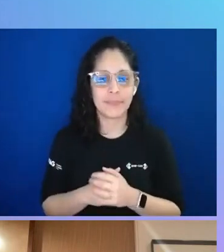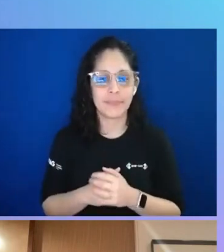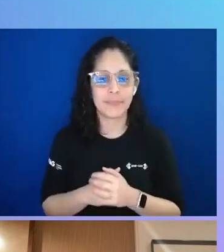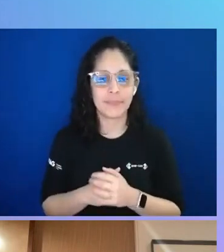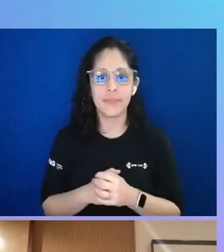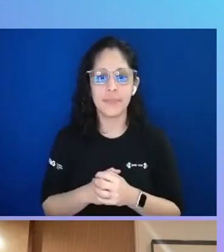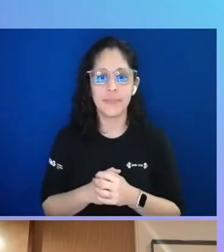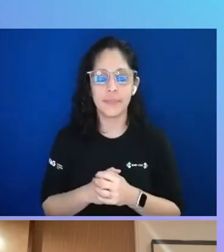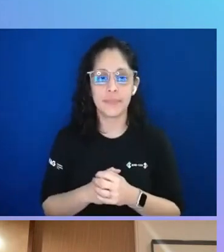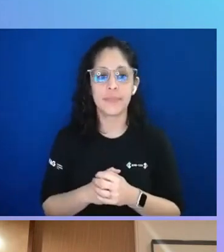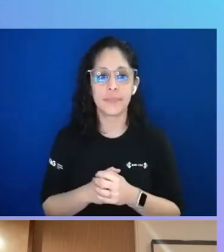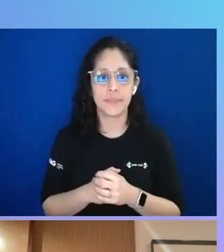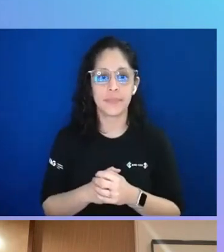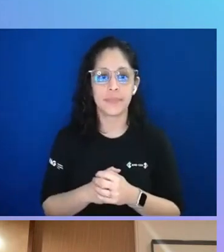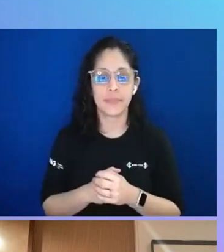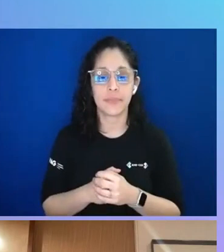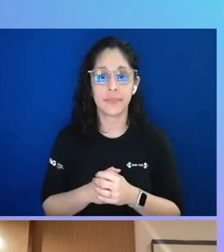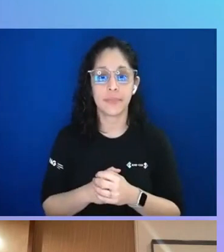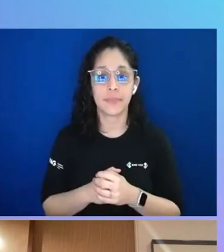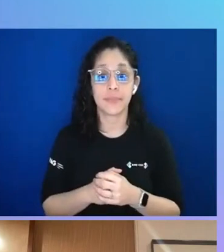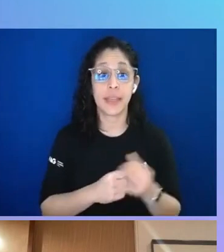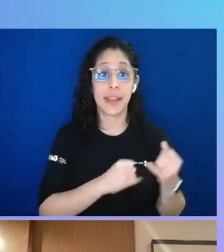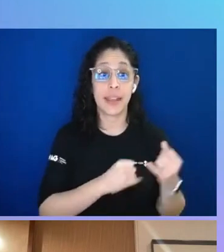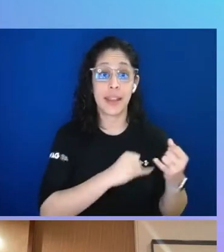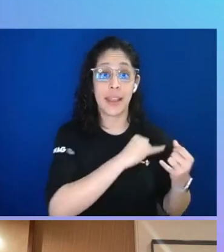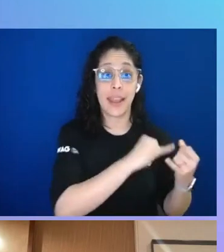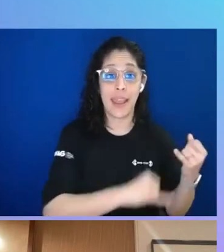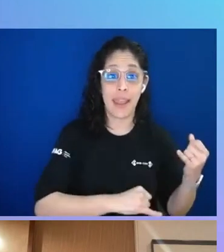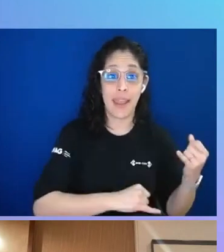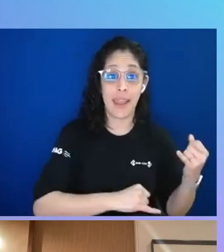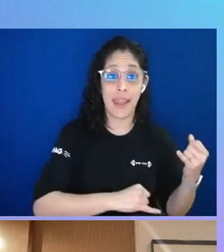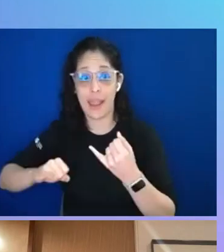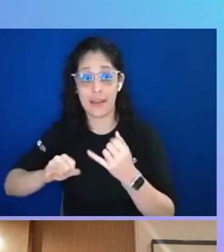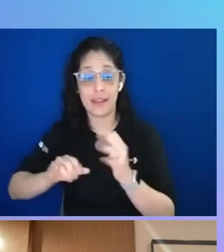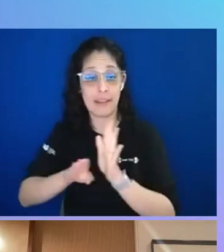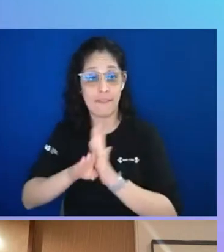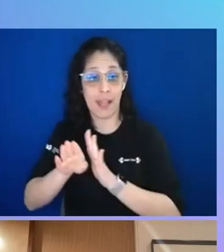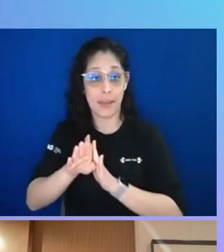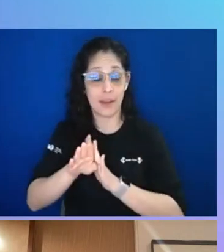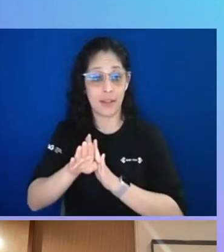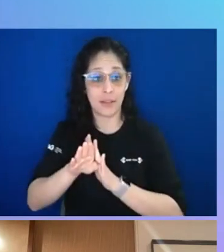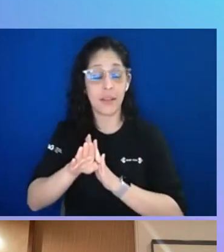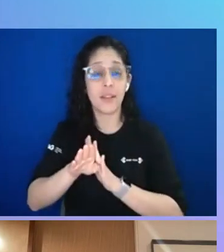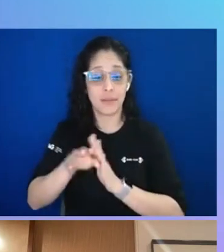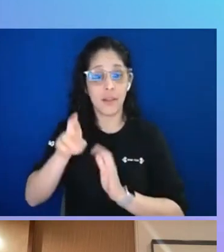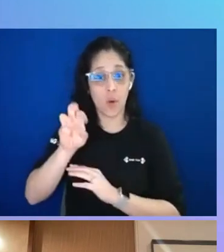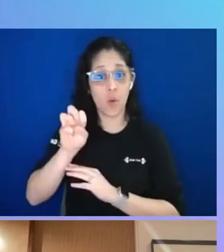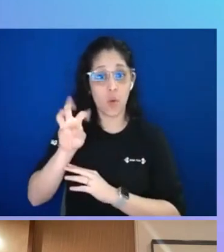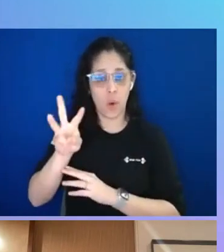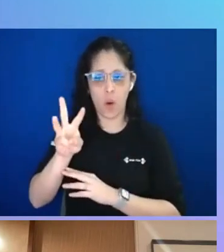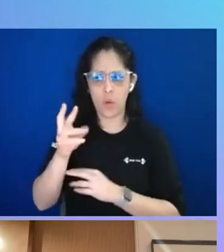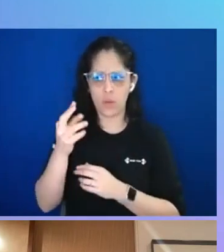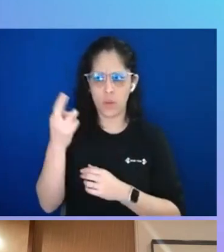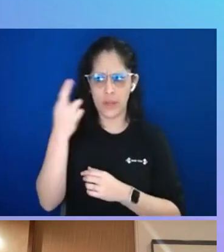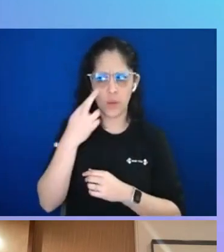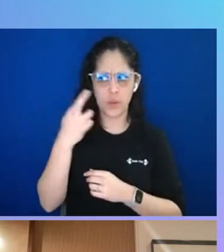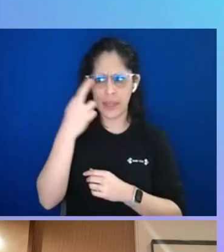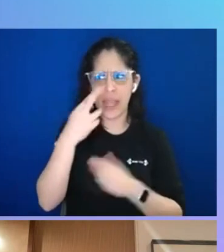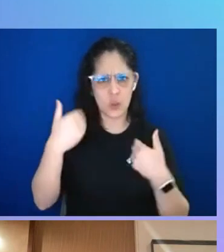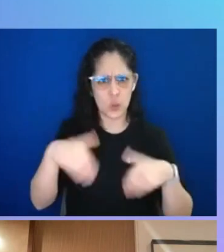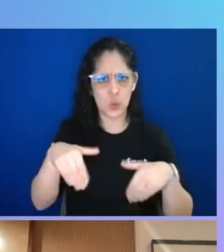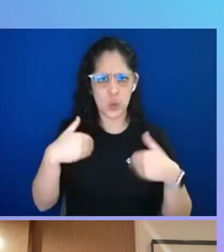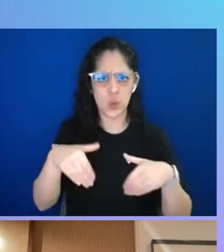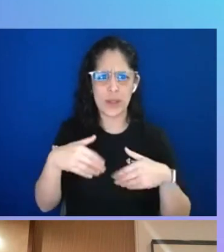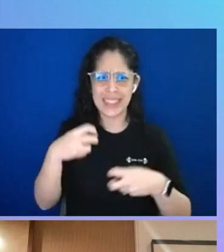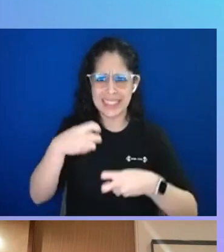During the end-to-end development of the row, we learned that form anxiety is a real issue across athletes, regardless if